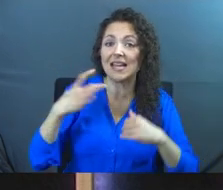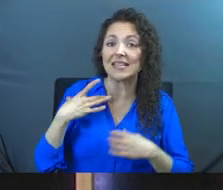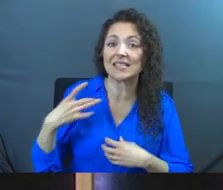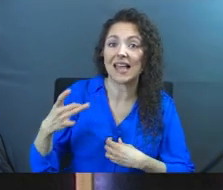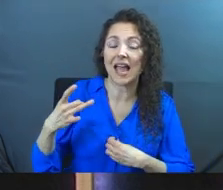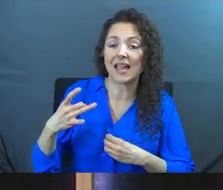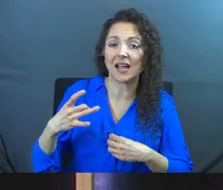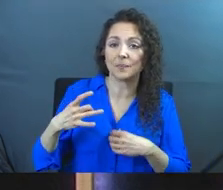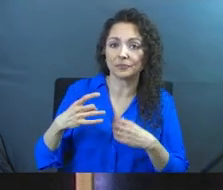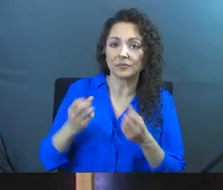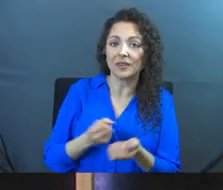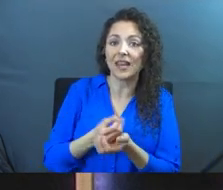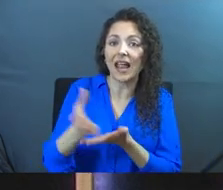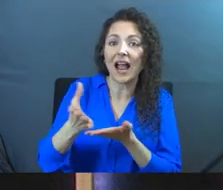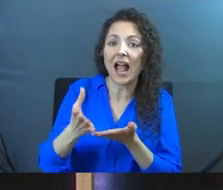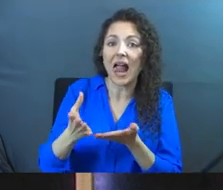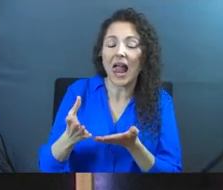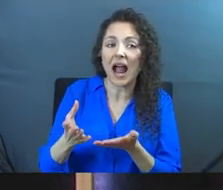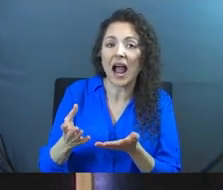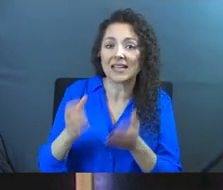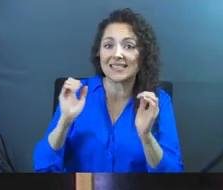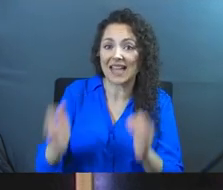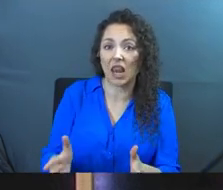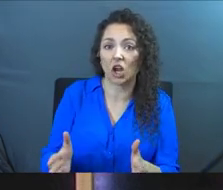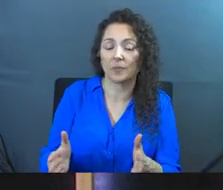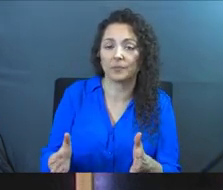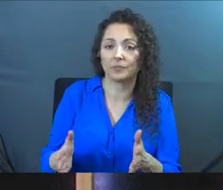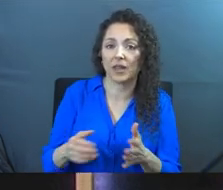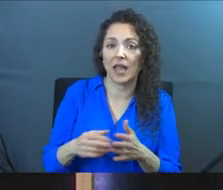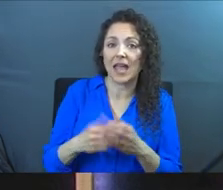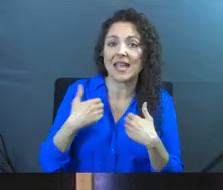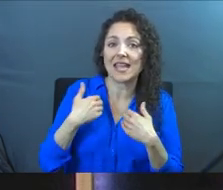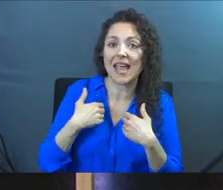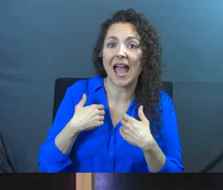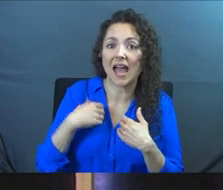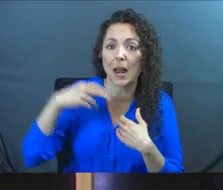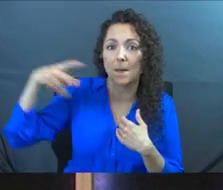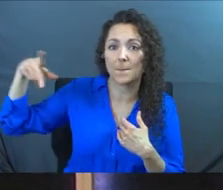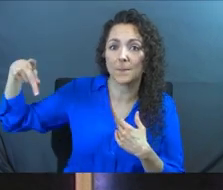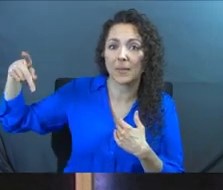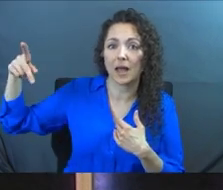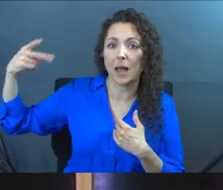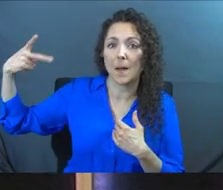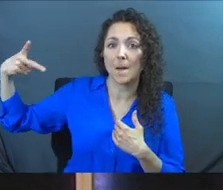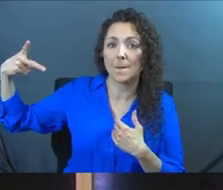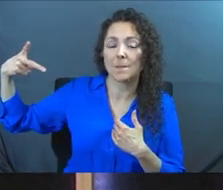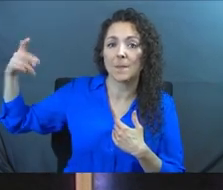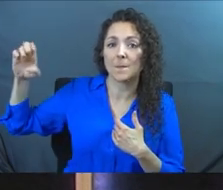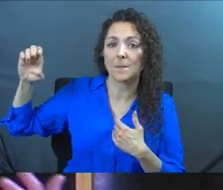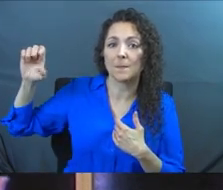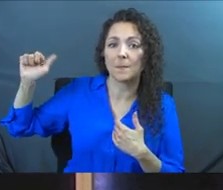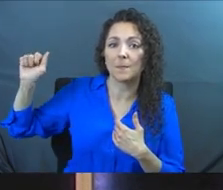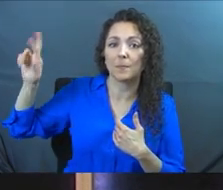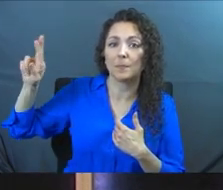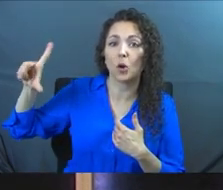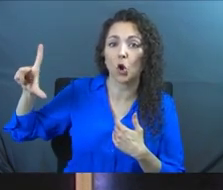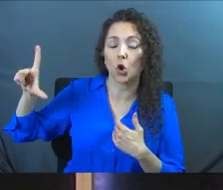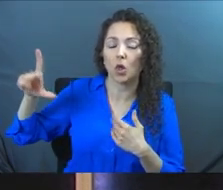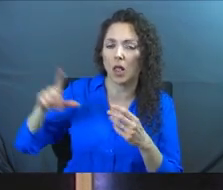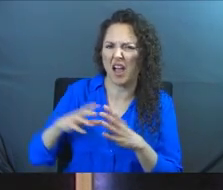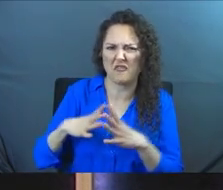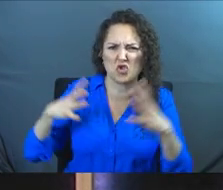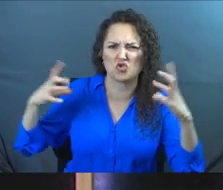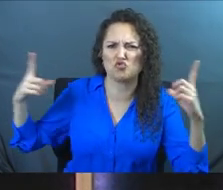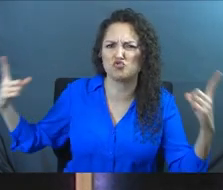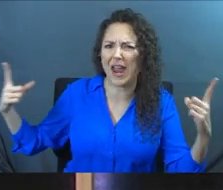pearls. When he discovered a pearl of great value, he sold everything he owned and bought it." Now, this is, again, the sort of the